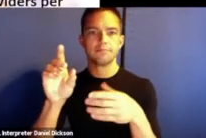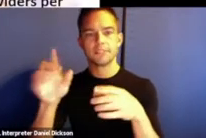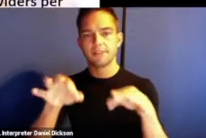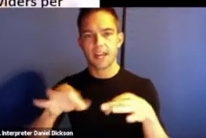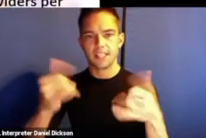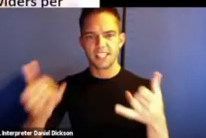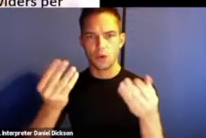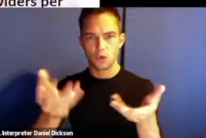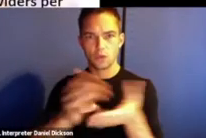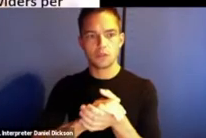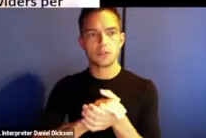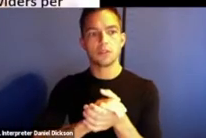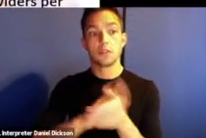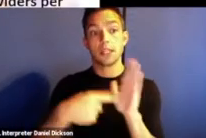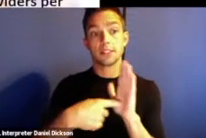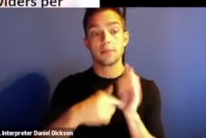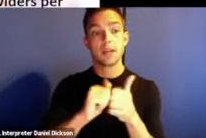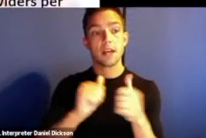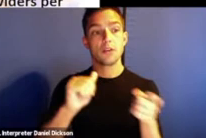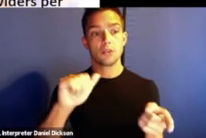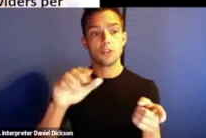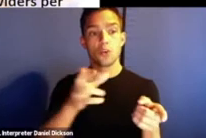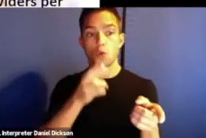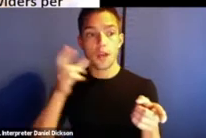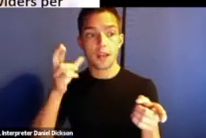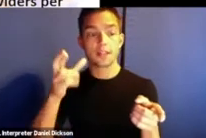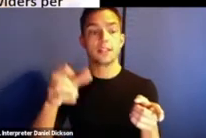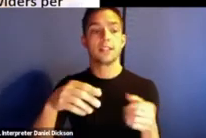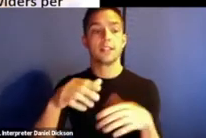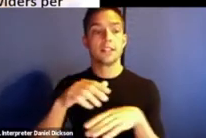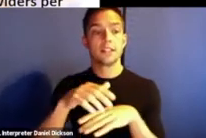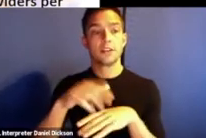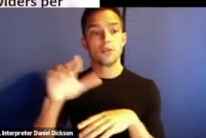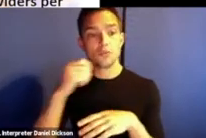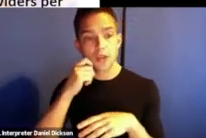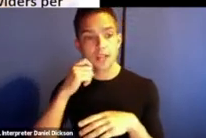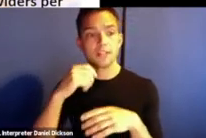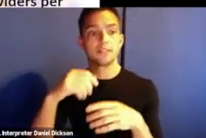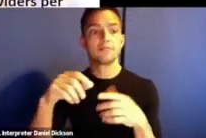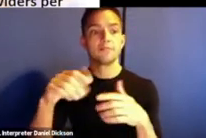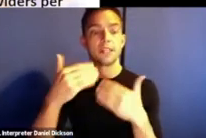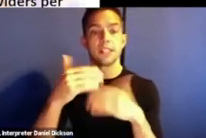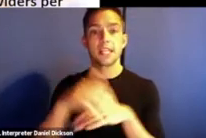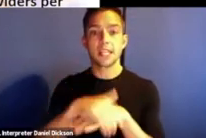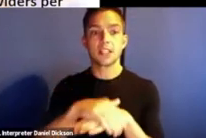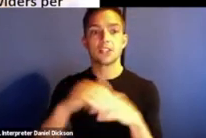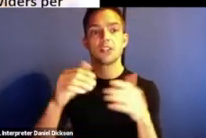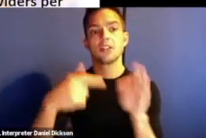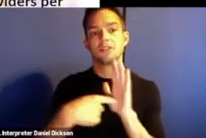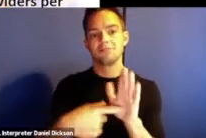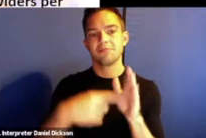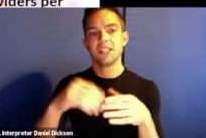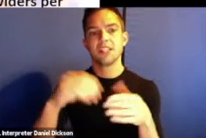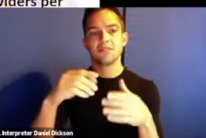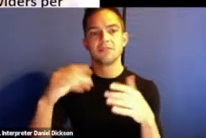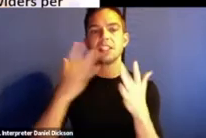So here's an example of how rurality, race, and English proficiency is involved in classification disparity in the schools,